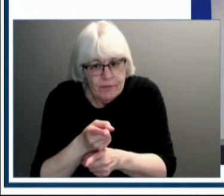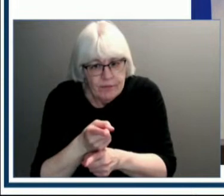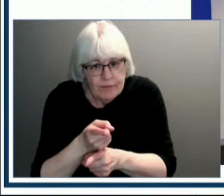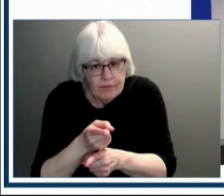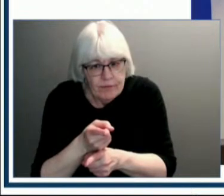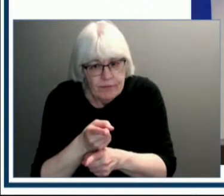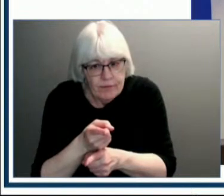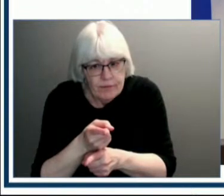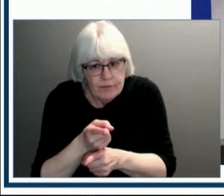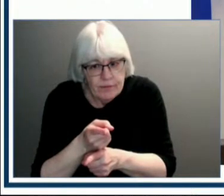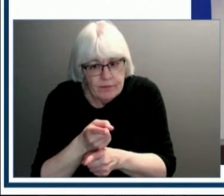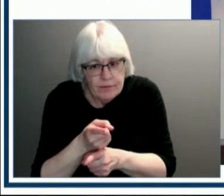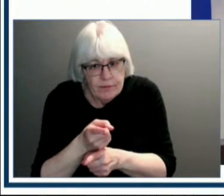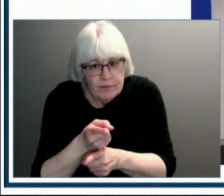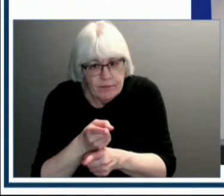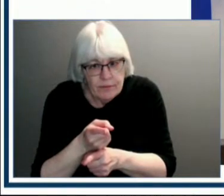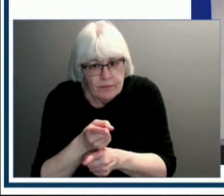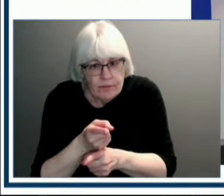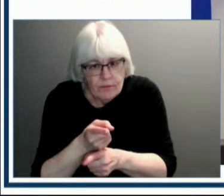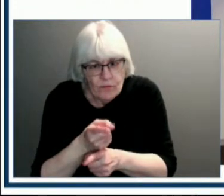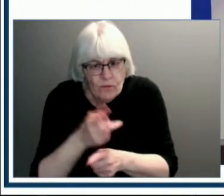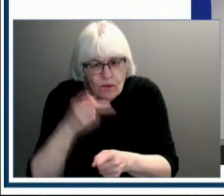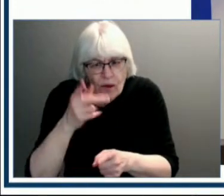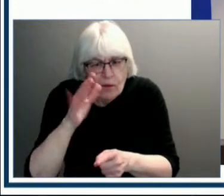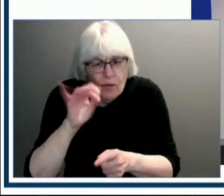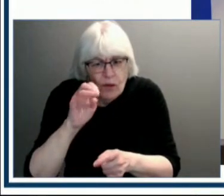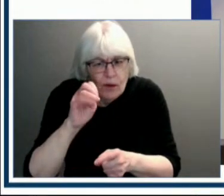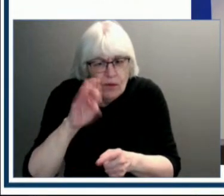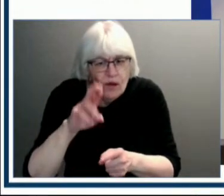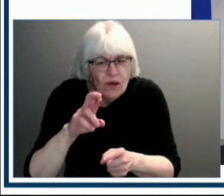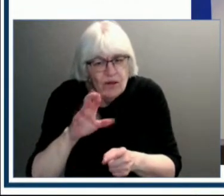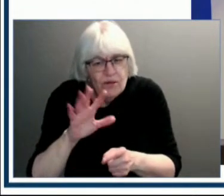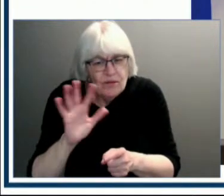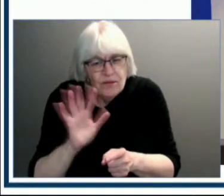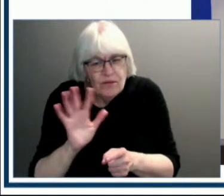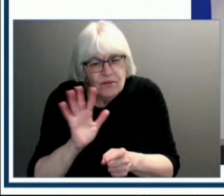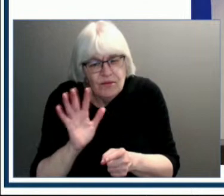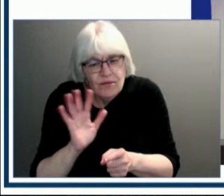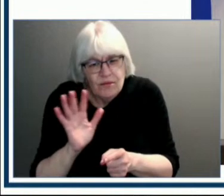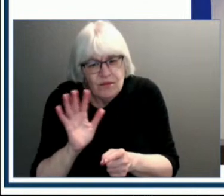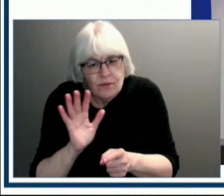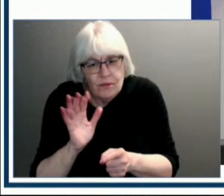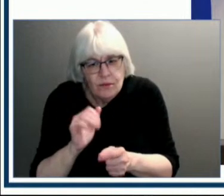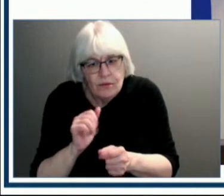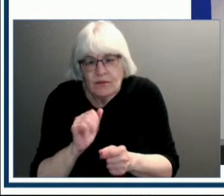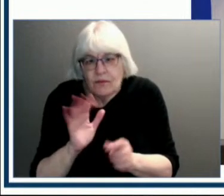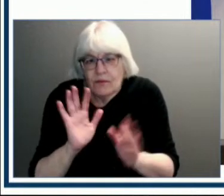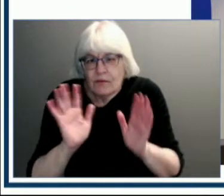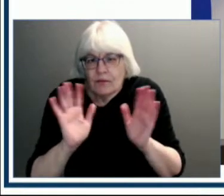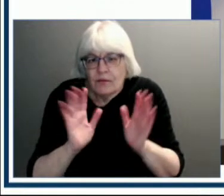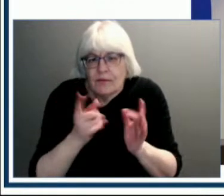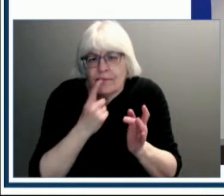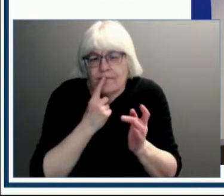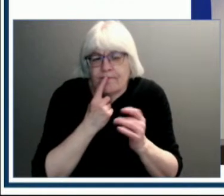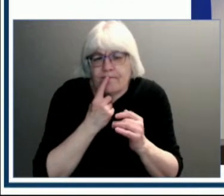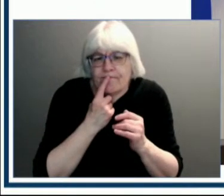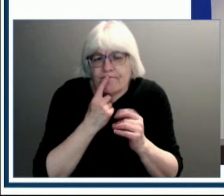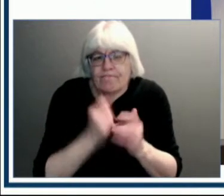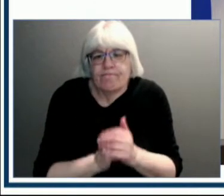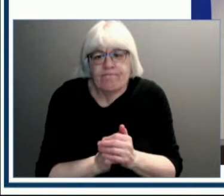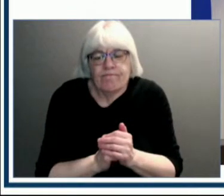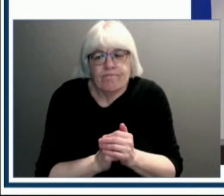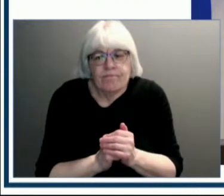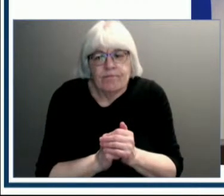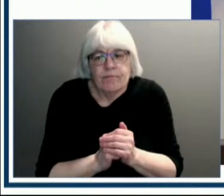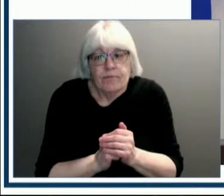No, I don't think that's really a fair characterization. We're certainly adapting. The new variant, the pandemic,